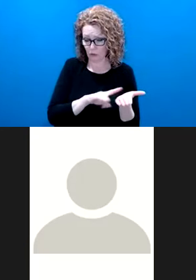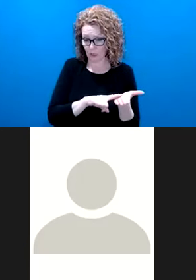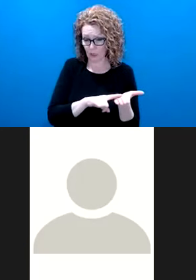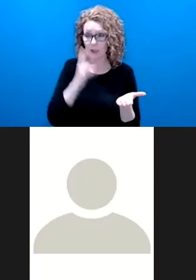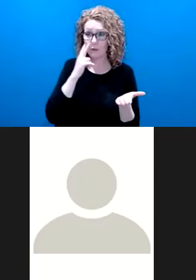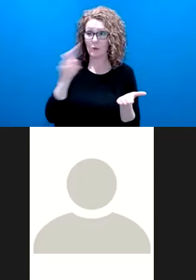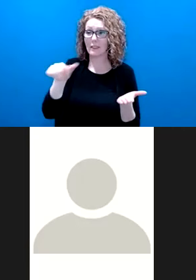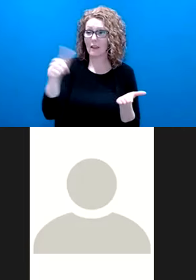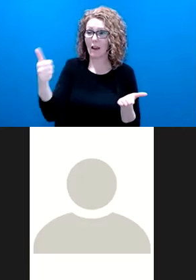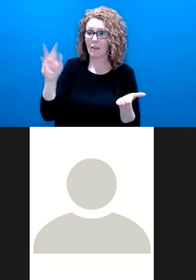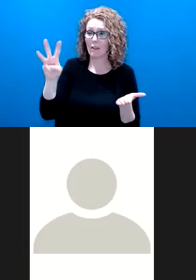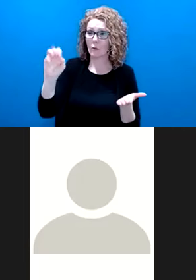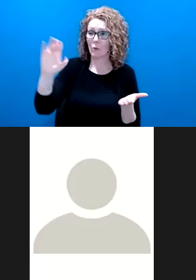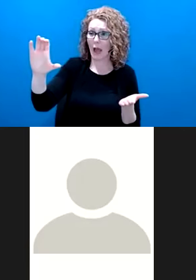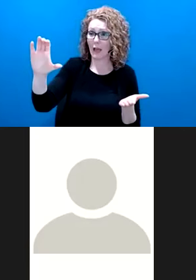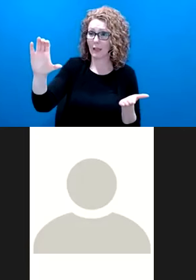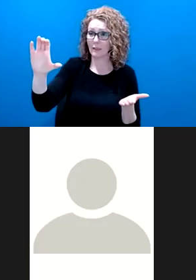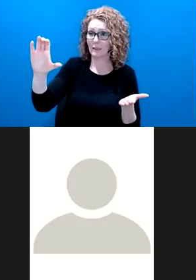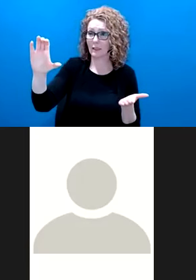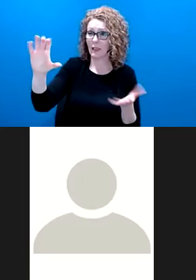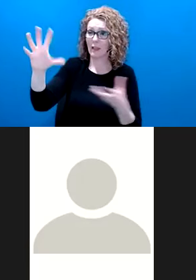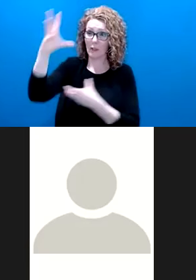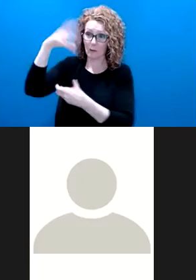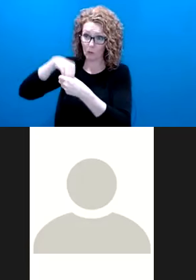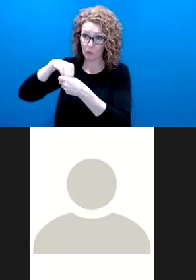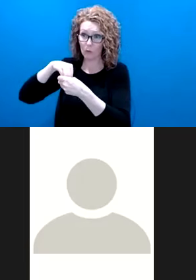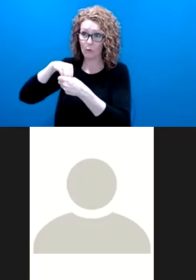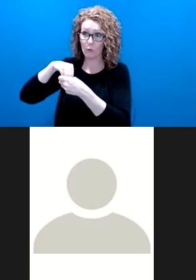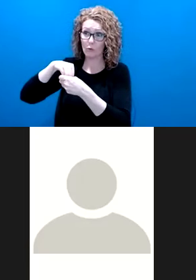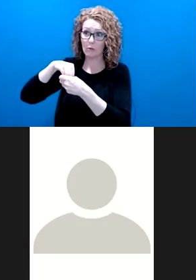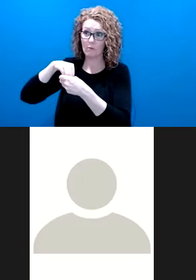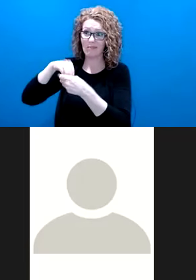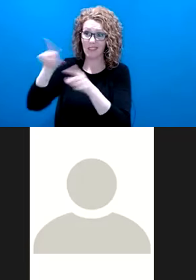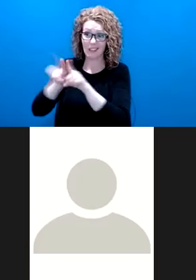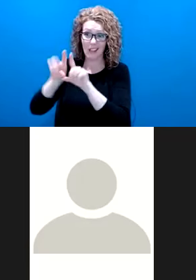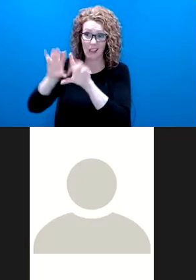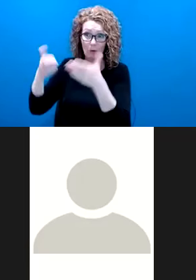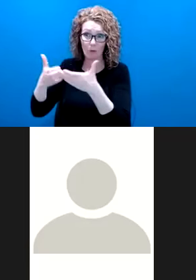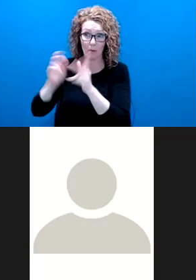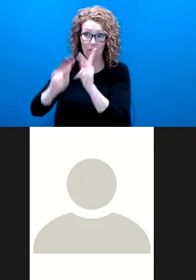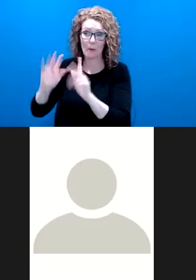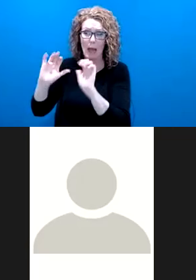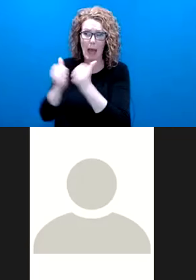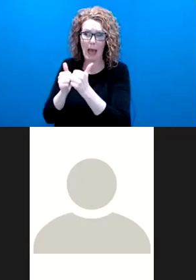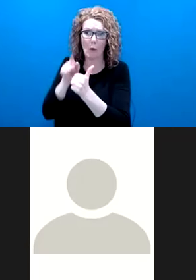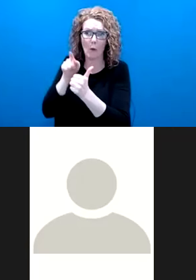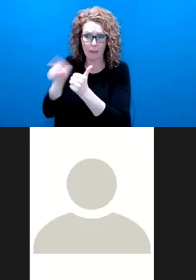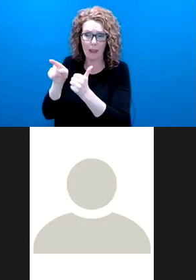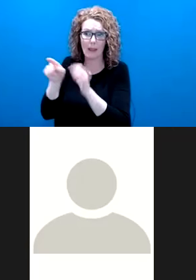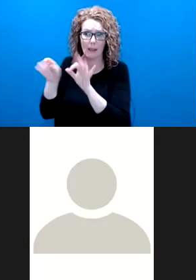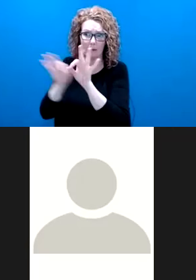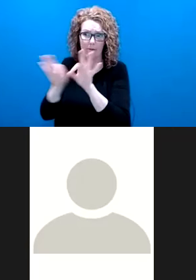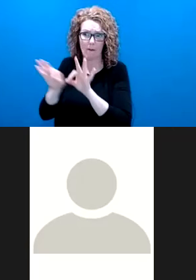other WACs that refer to these groups of individuals perhaps define that definition.